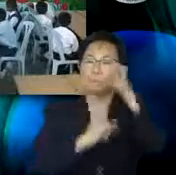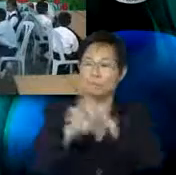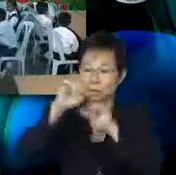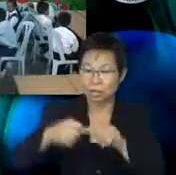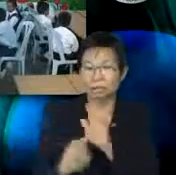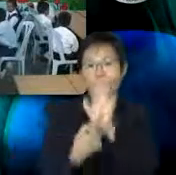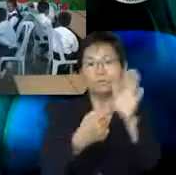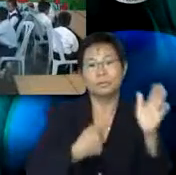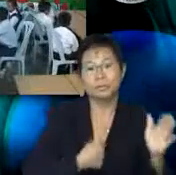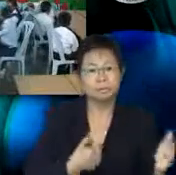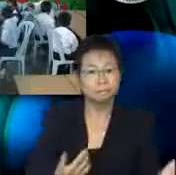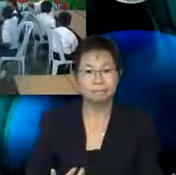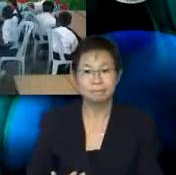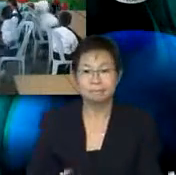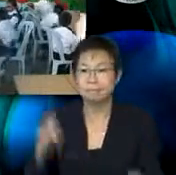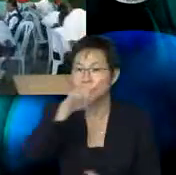me?